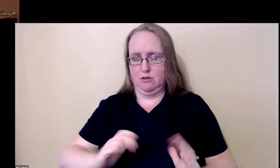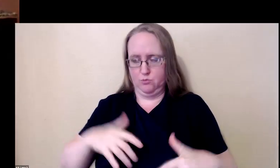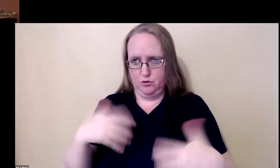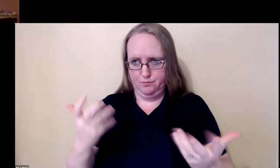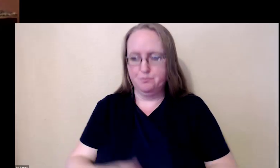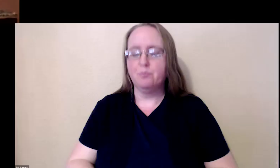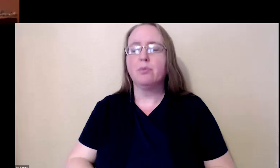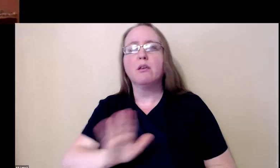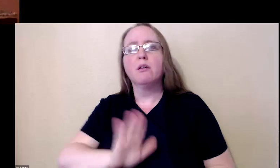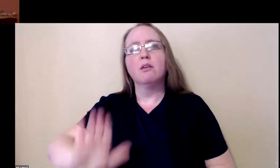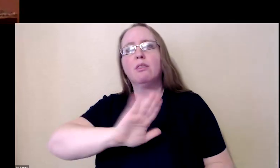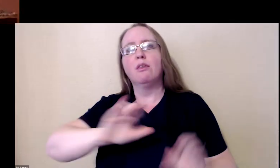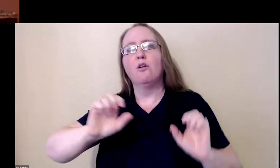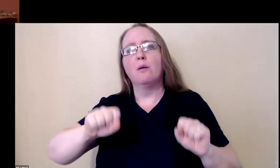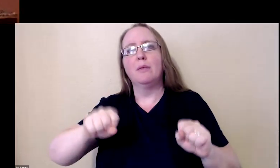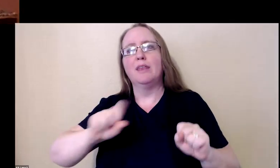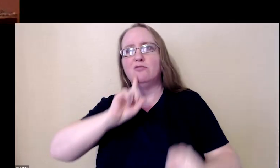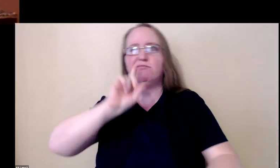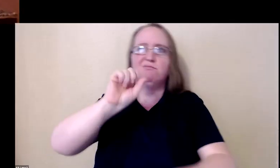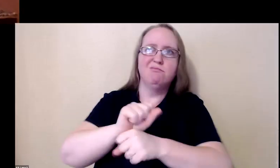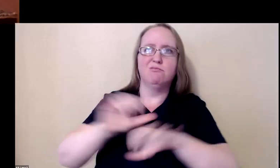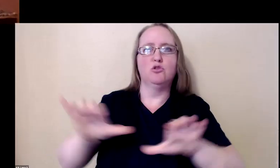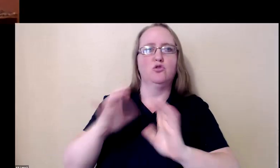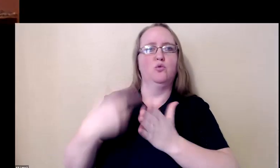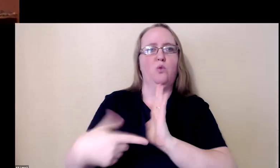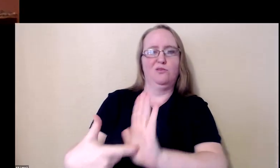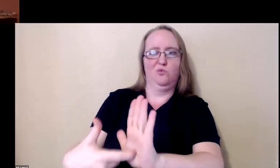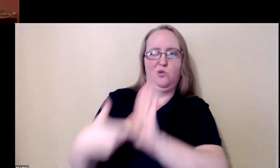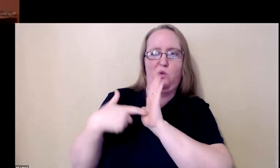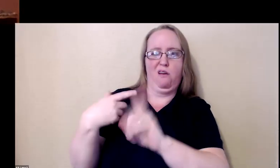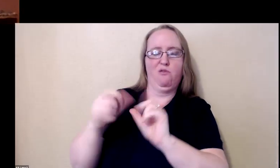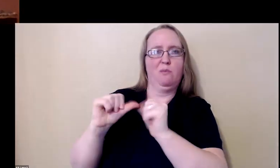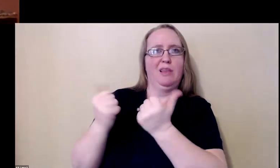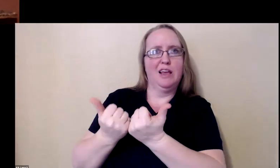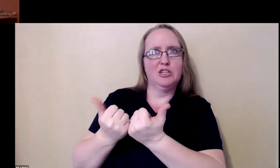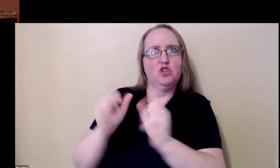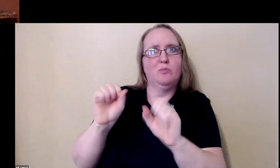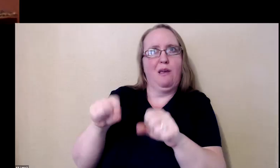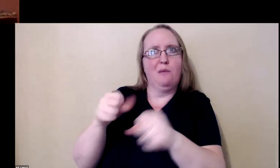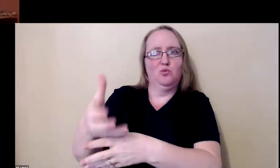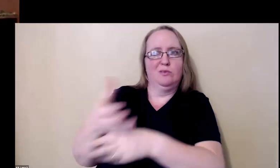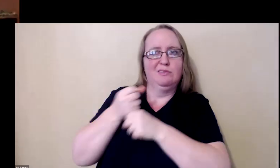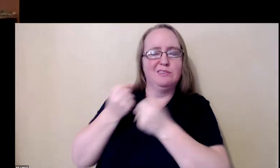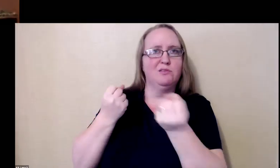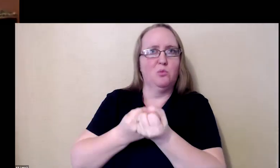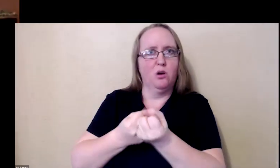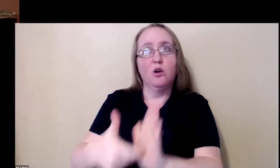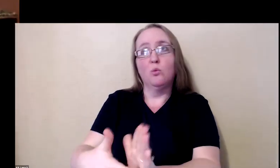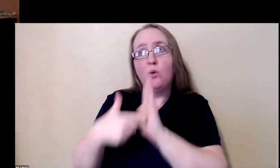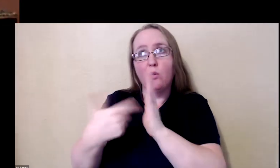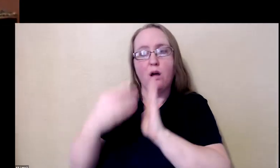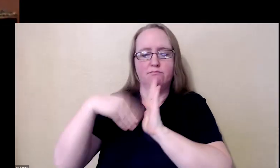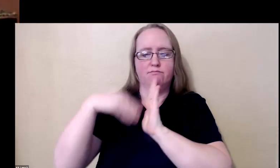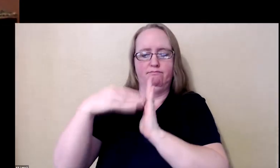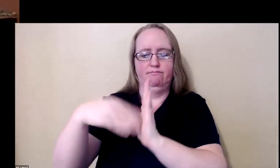their ability to actually do what's required from the agency in order to get support. They are required to fill out